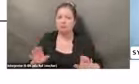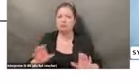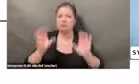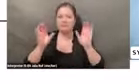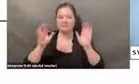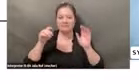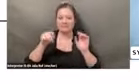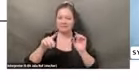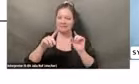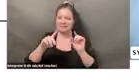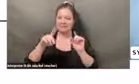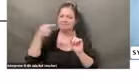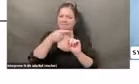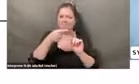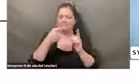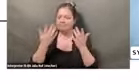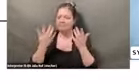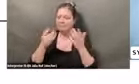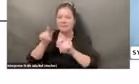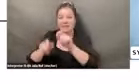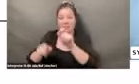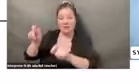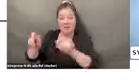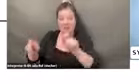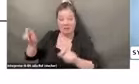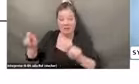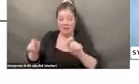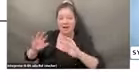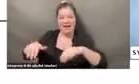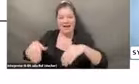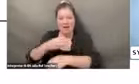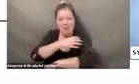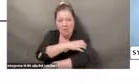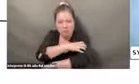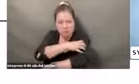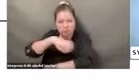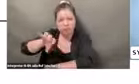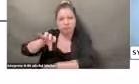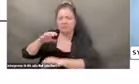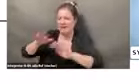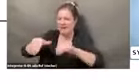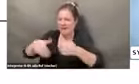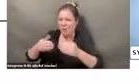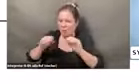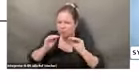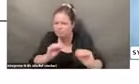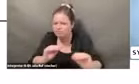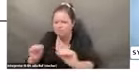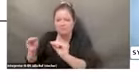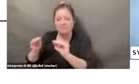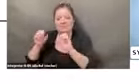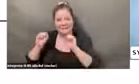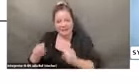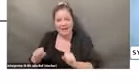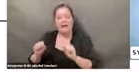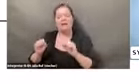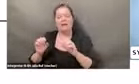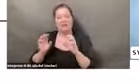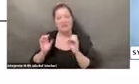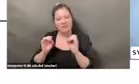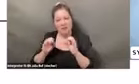focusing on how to empower people and train people with disabilities on providing quality feedback on